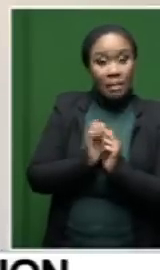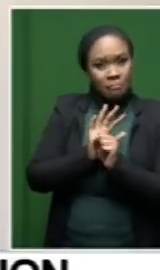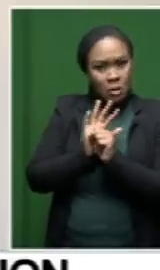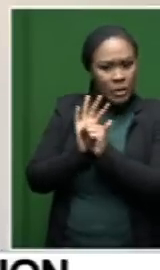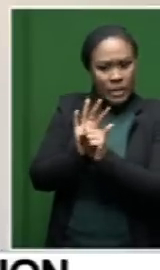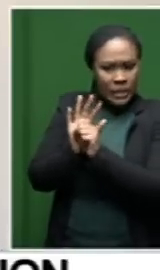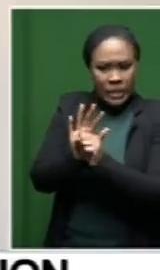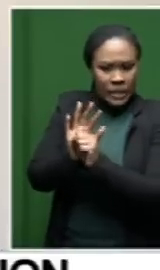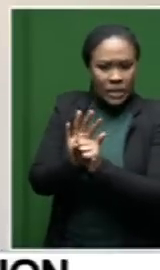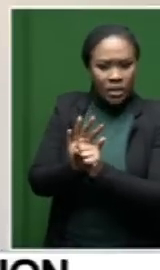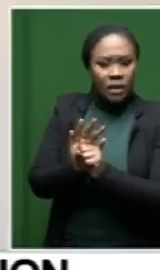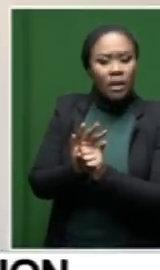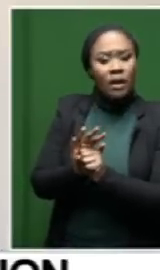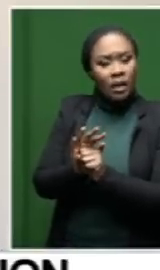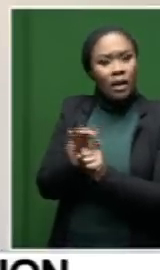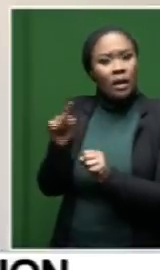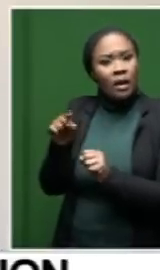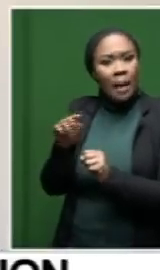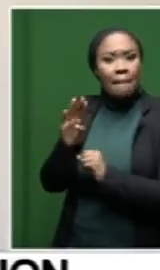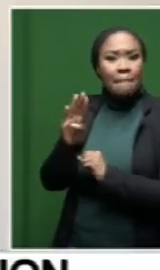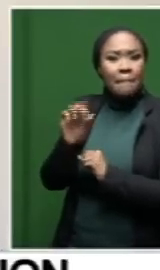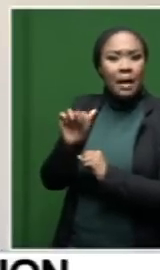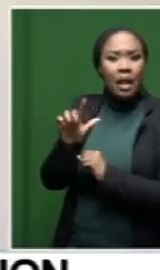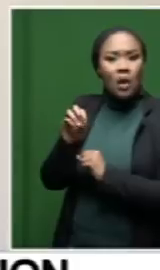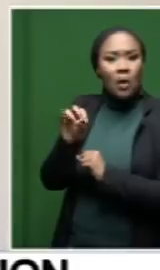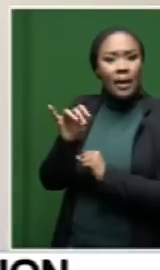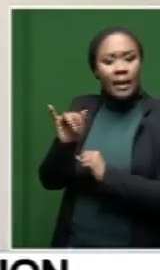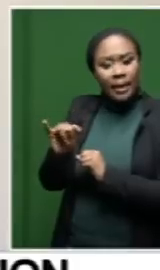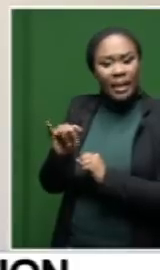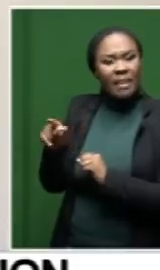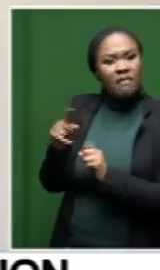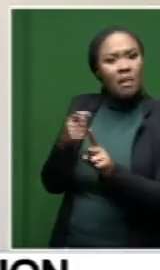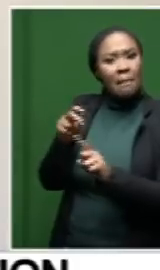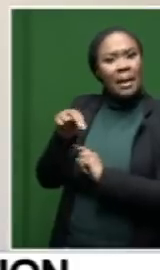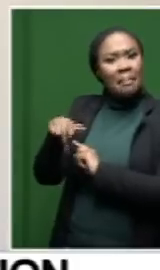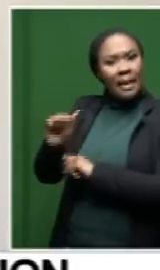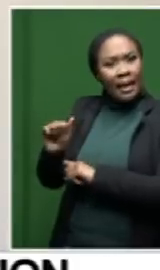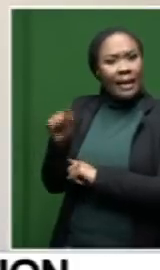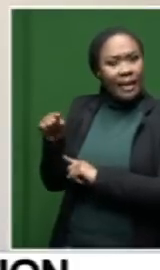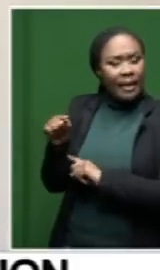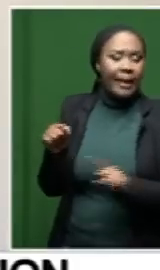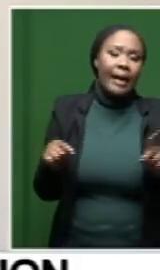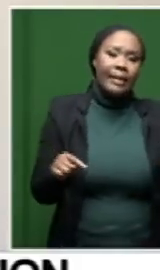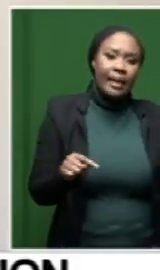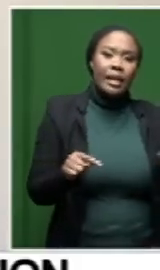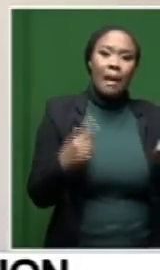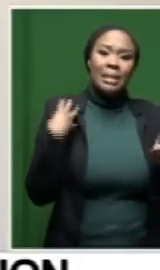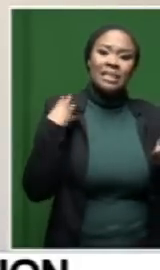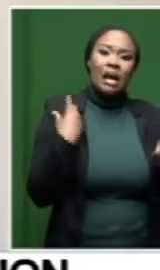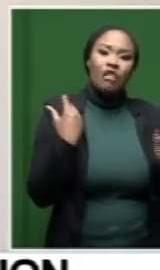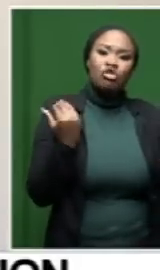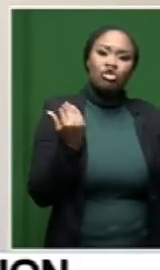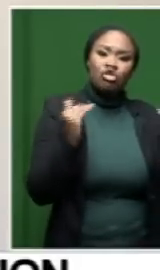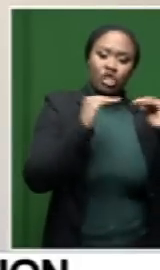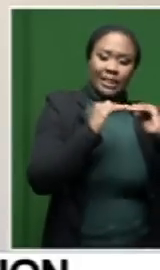pressure on Advocate Shamila Batohi, putting pressure on Minister Ronald Lamula to ensure that that family